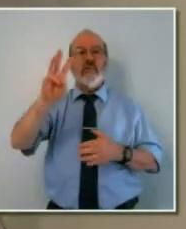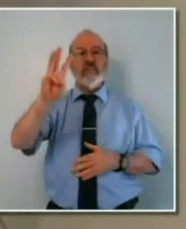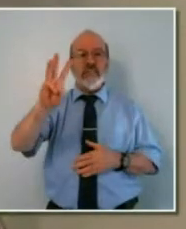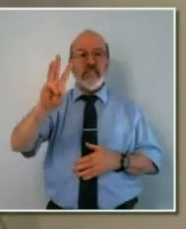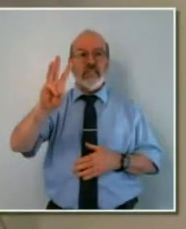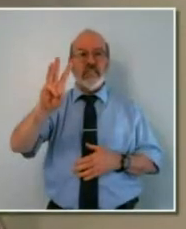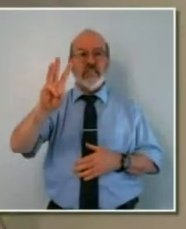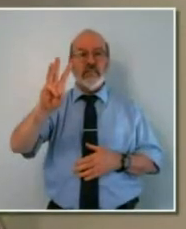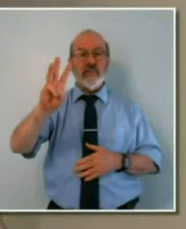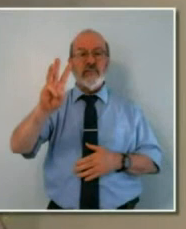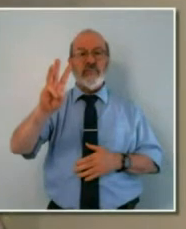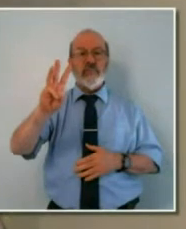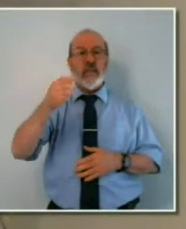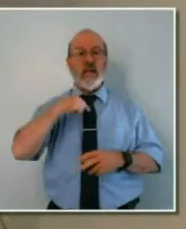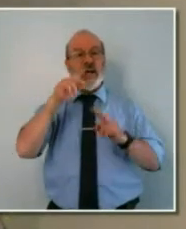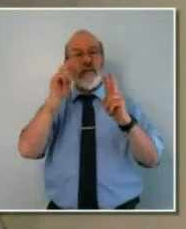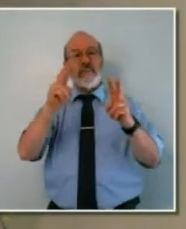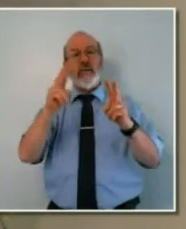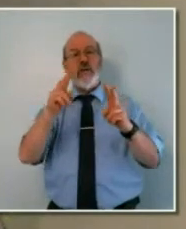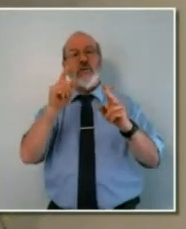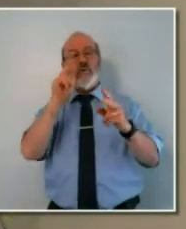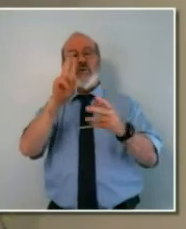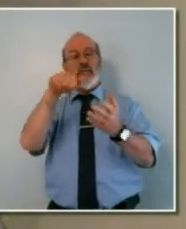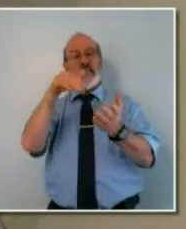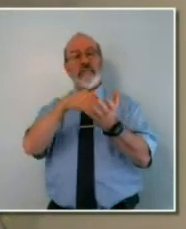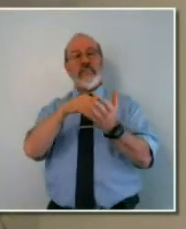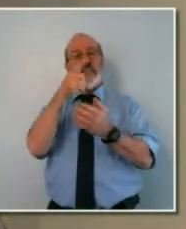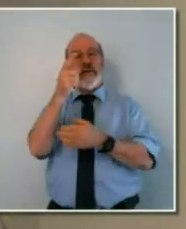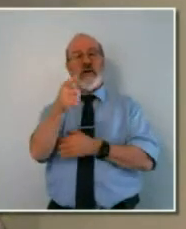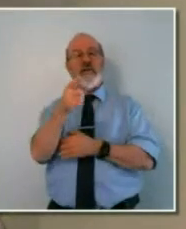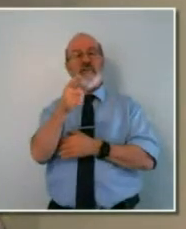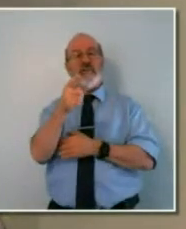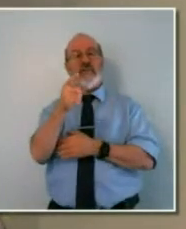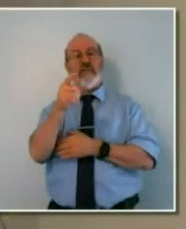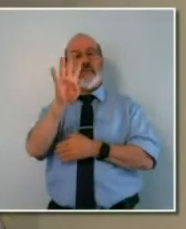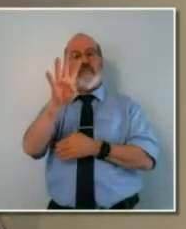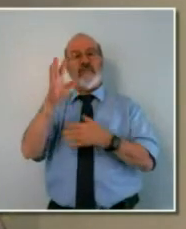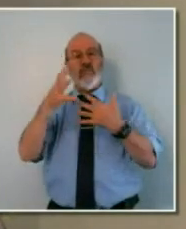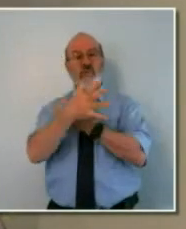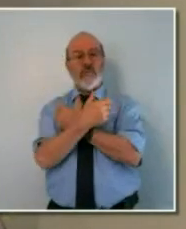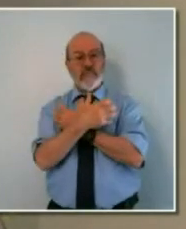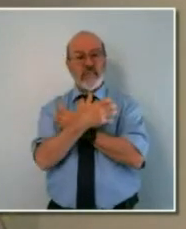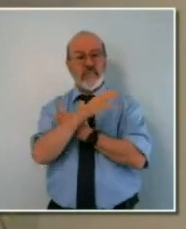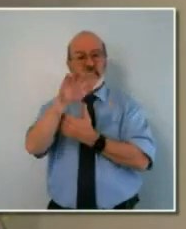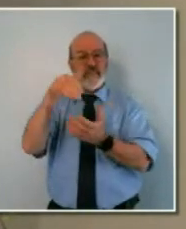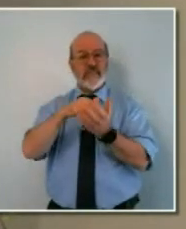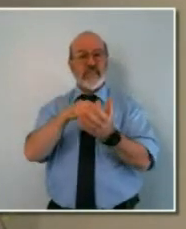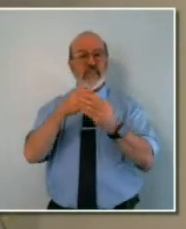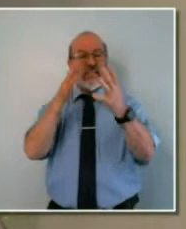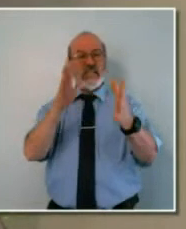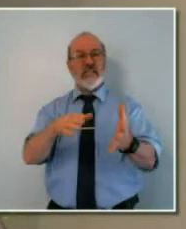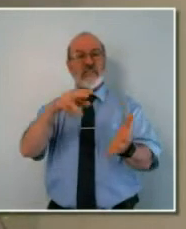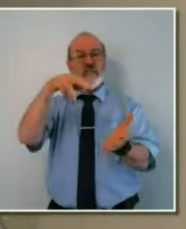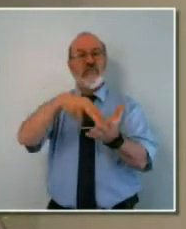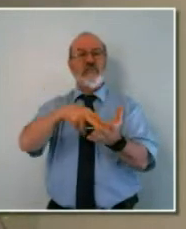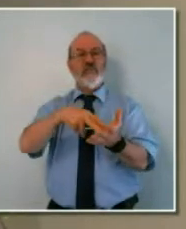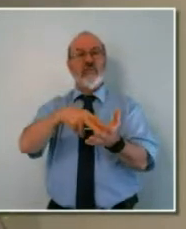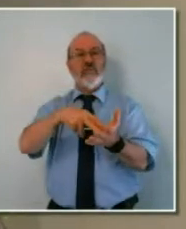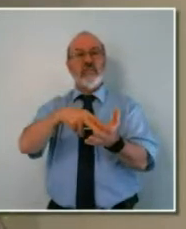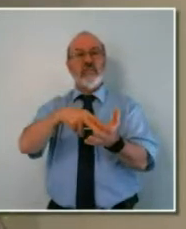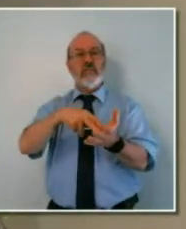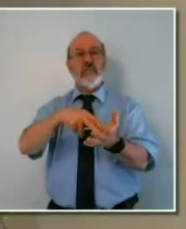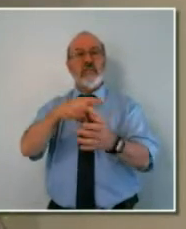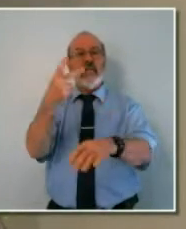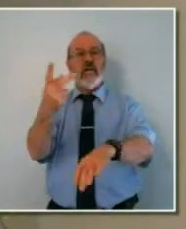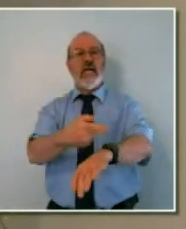5. I beheld, and lo, in the midst of the throne and of the four beasts and in the midst of the elders stood a